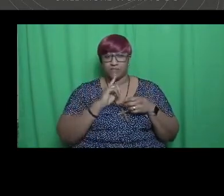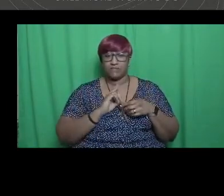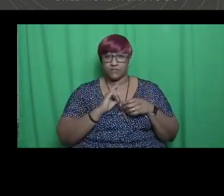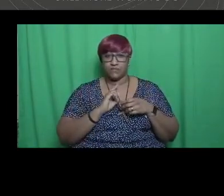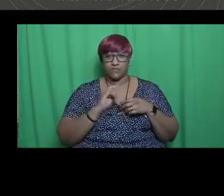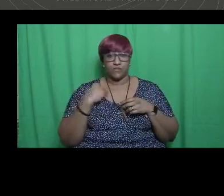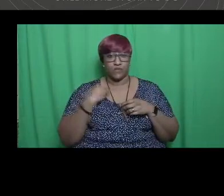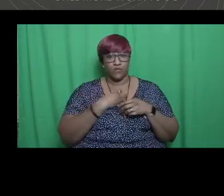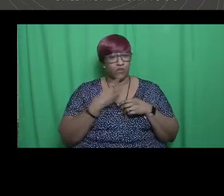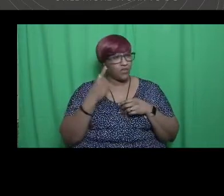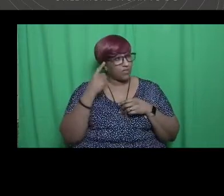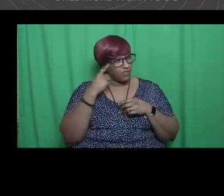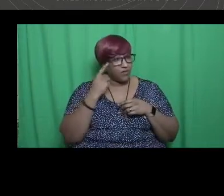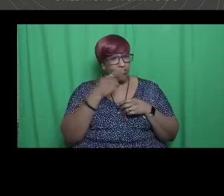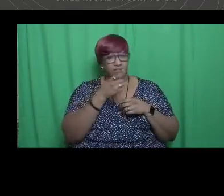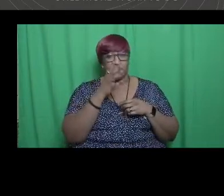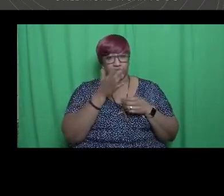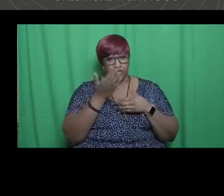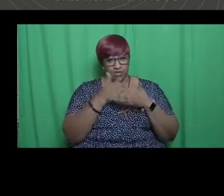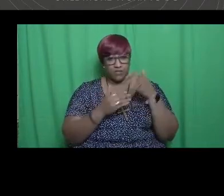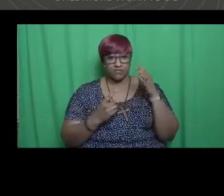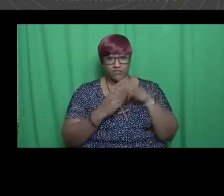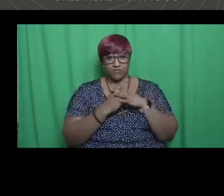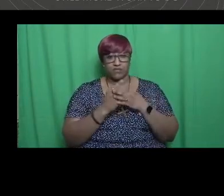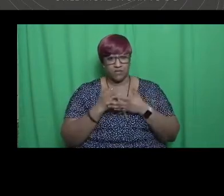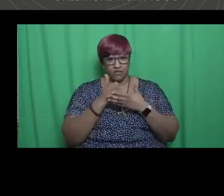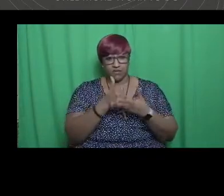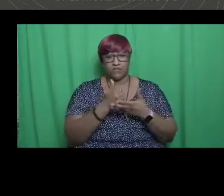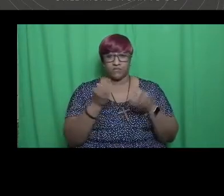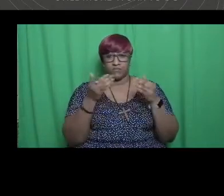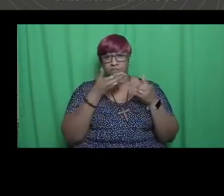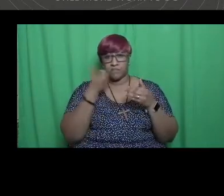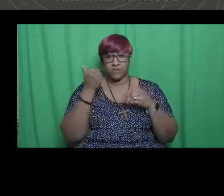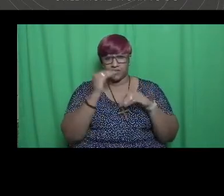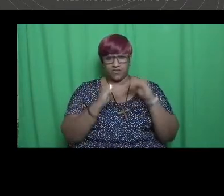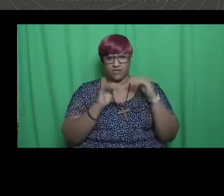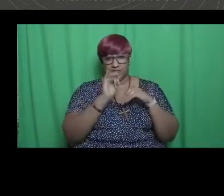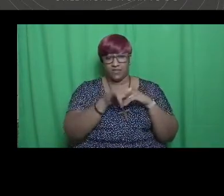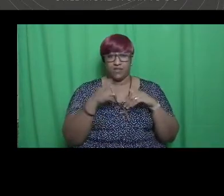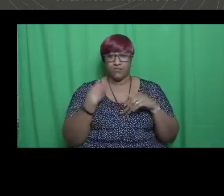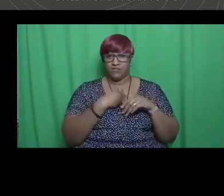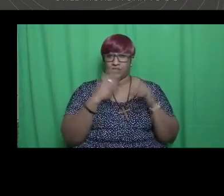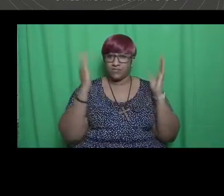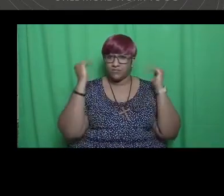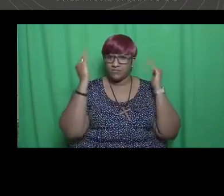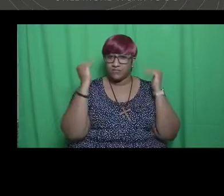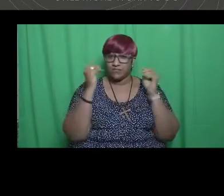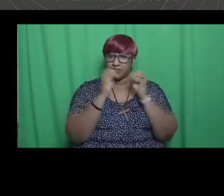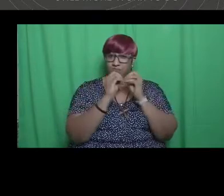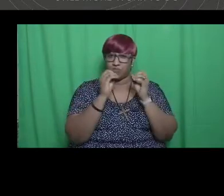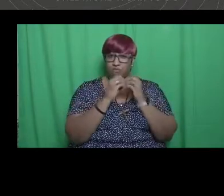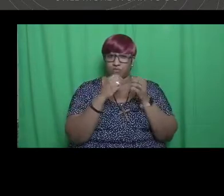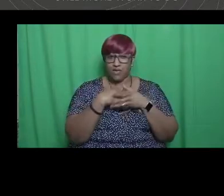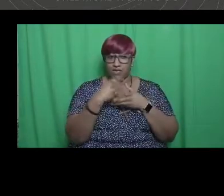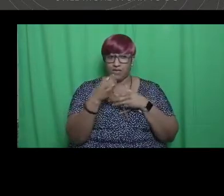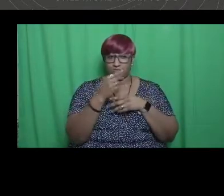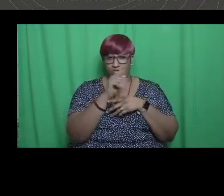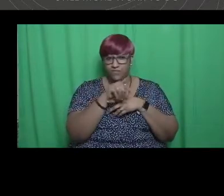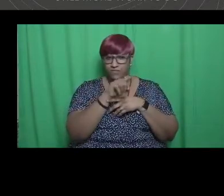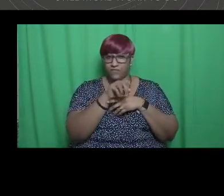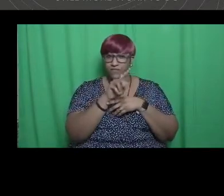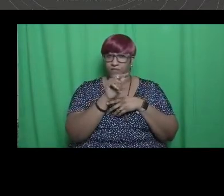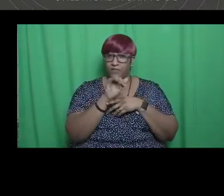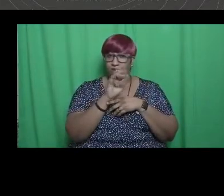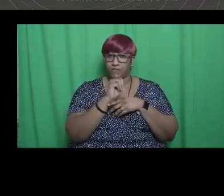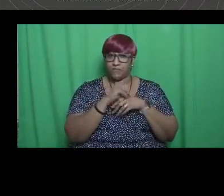just thought that they would come through better than that. We just expected more out of them. And we